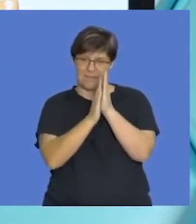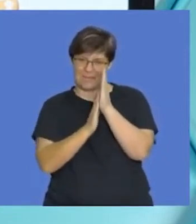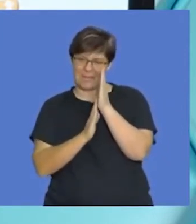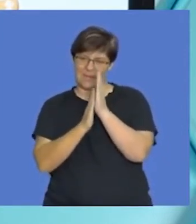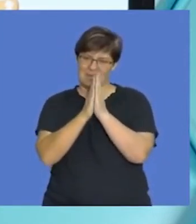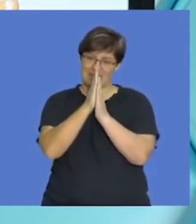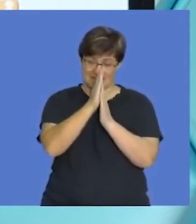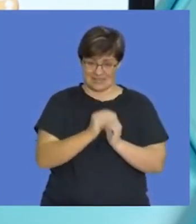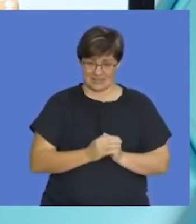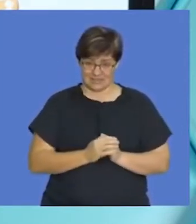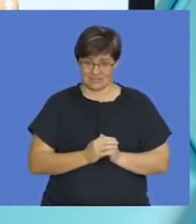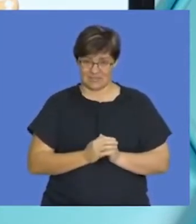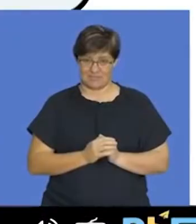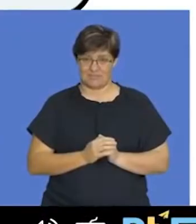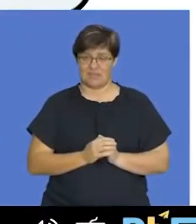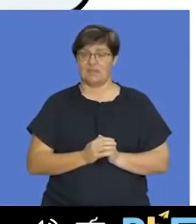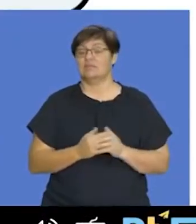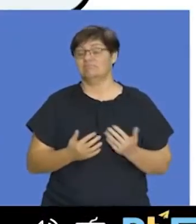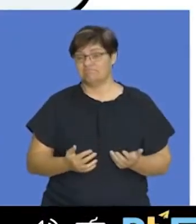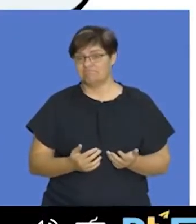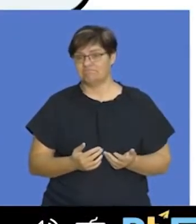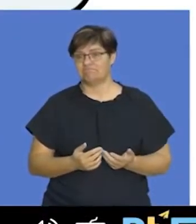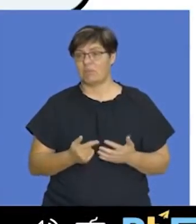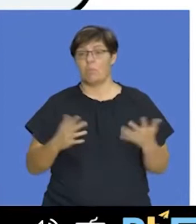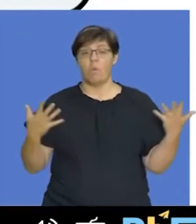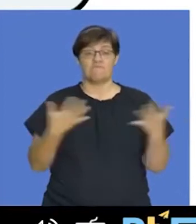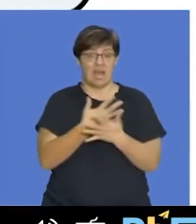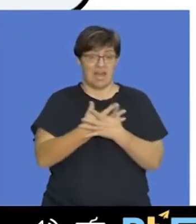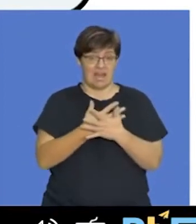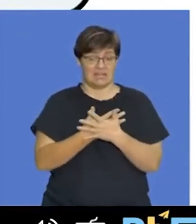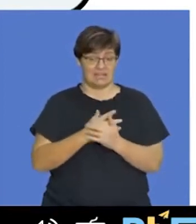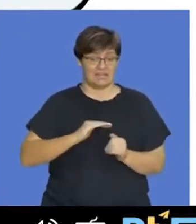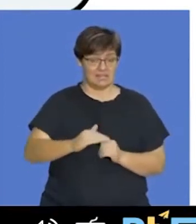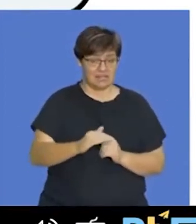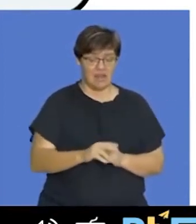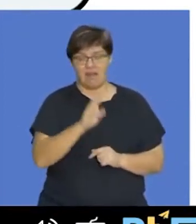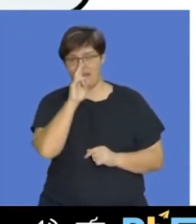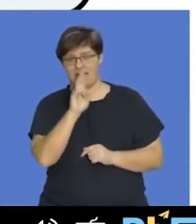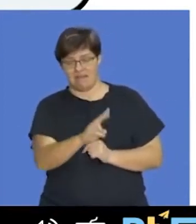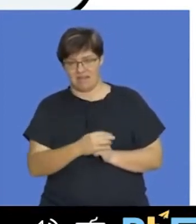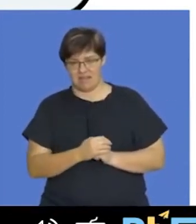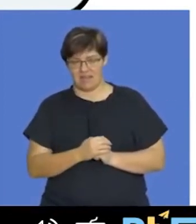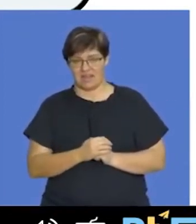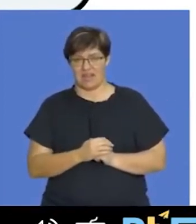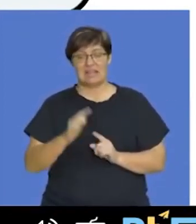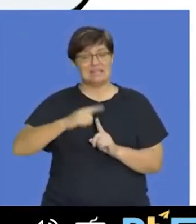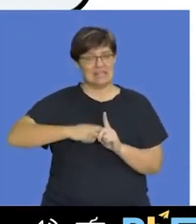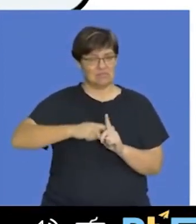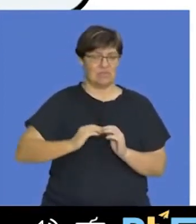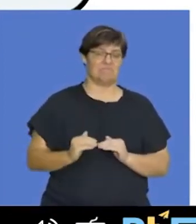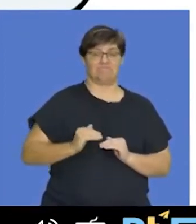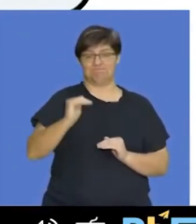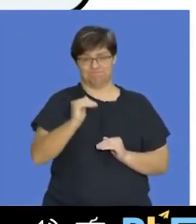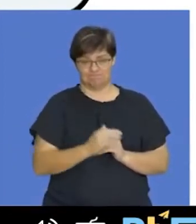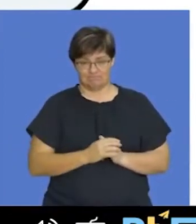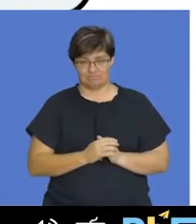climbing little hills every single time. And obviously, the faster we move it, you can see higher the temperature,